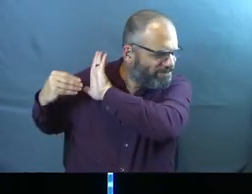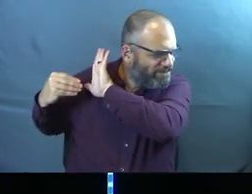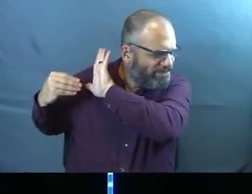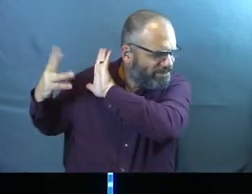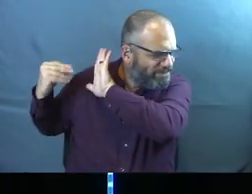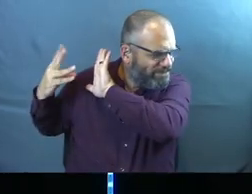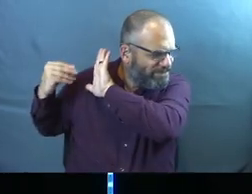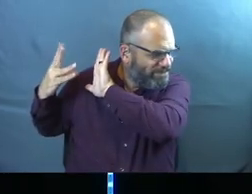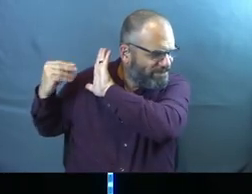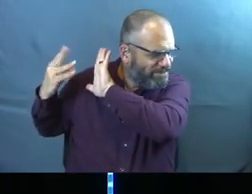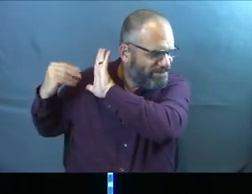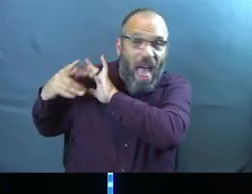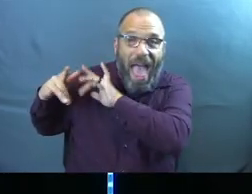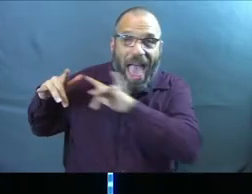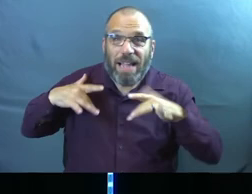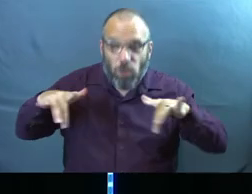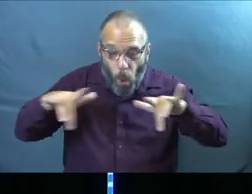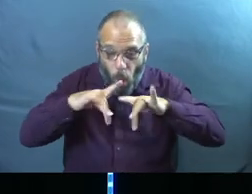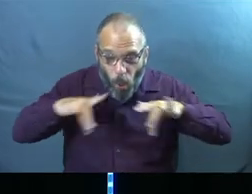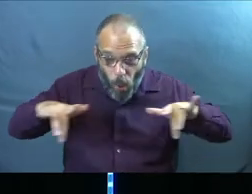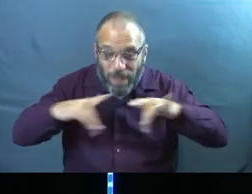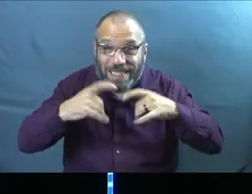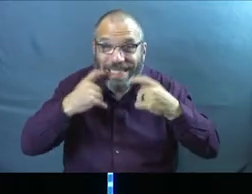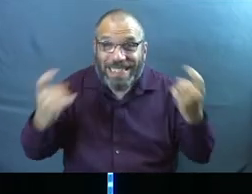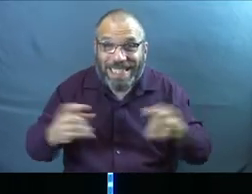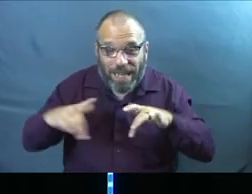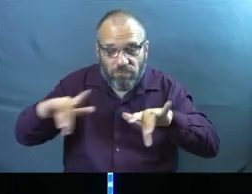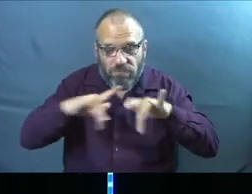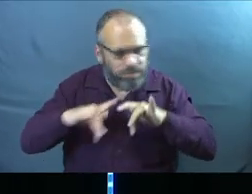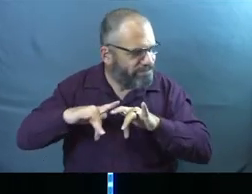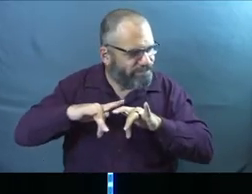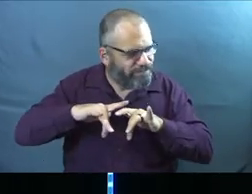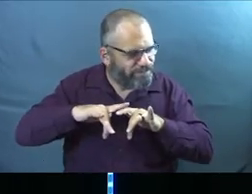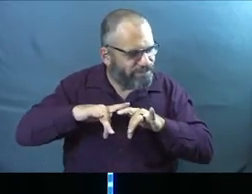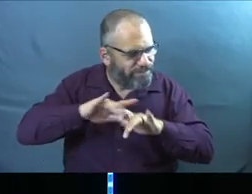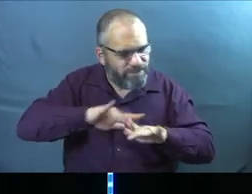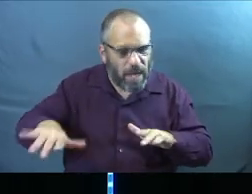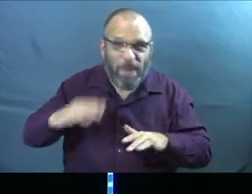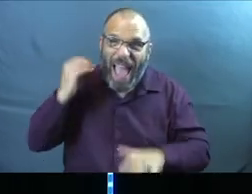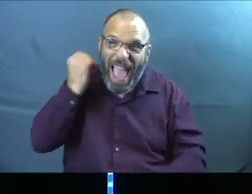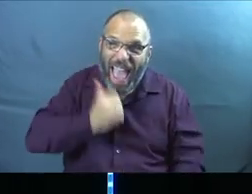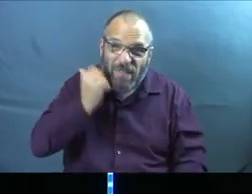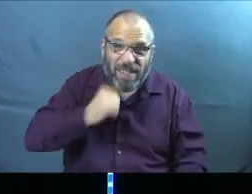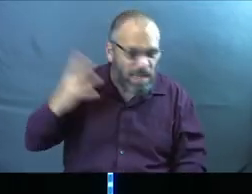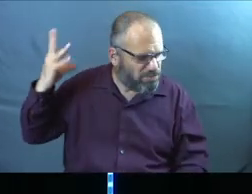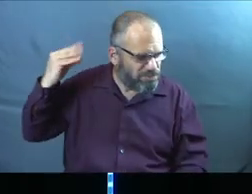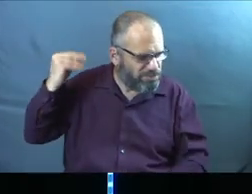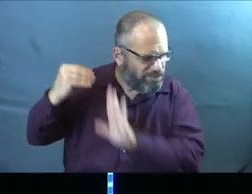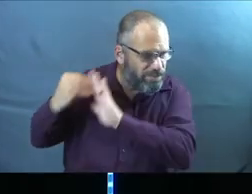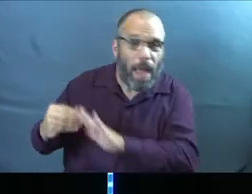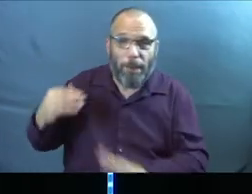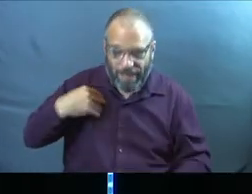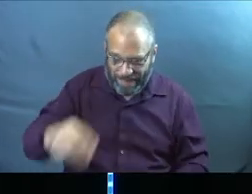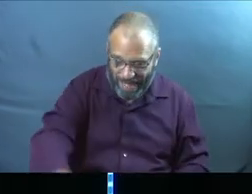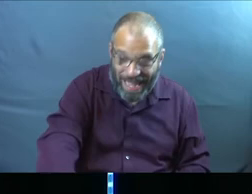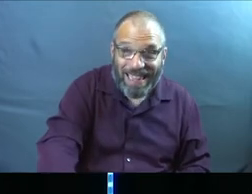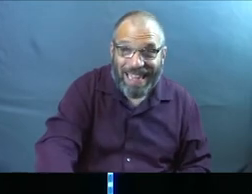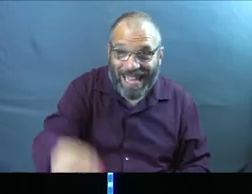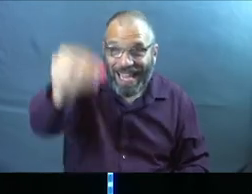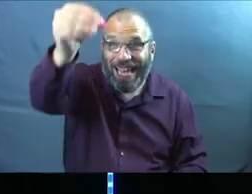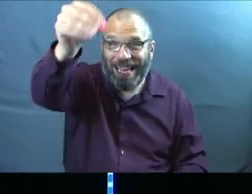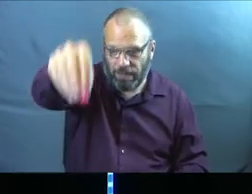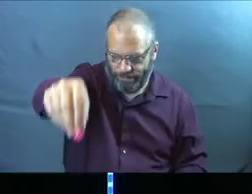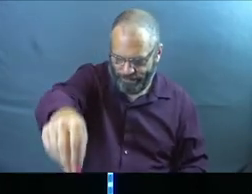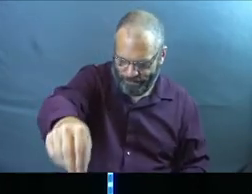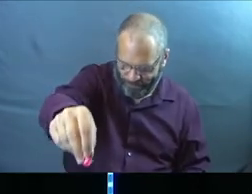to play the old tapes of your old sins. You're going to refuse it every single day because I dropped that. I set